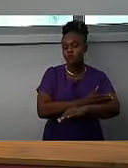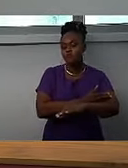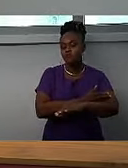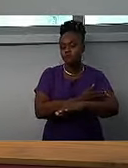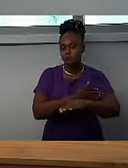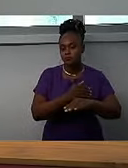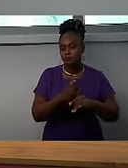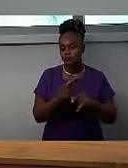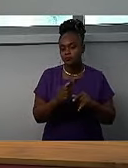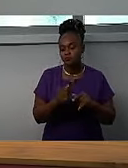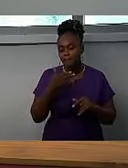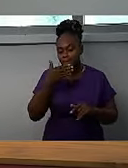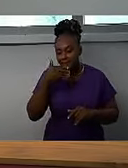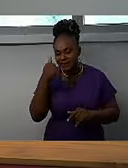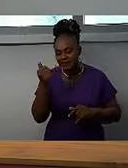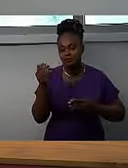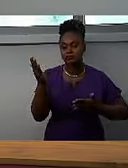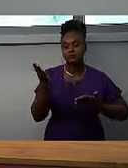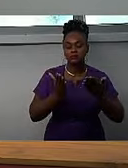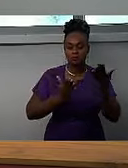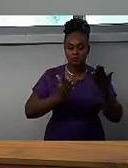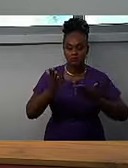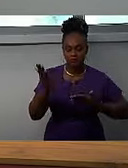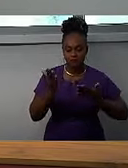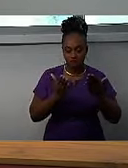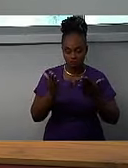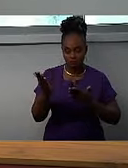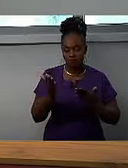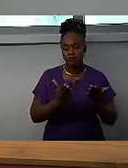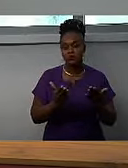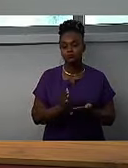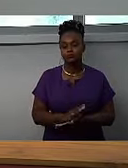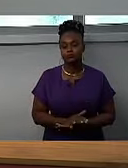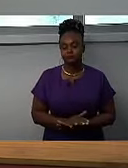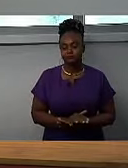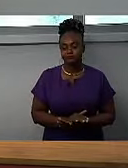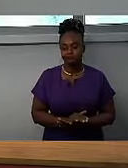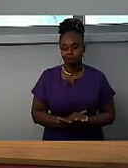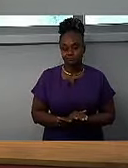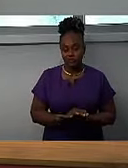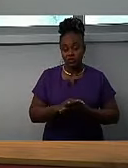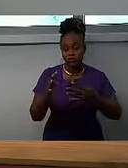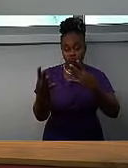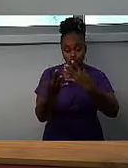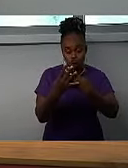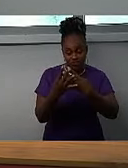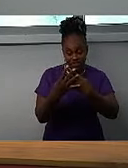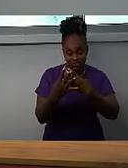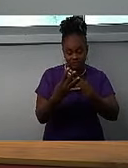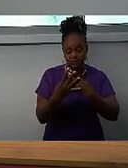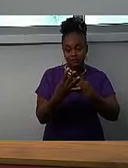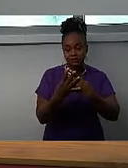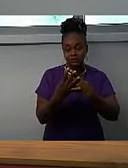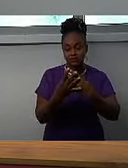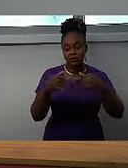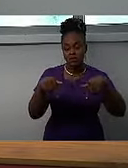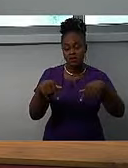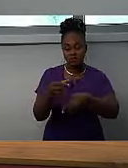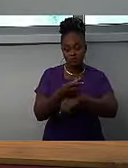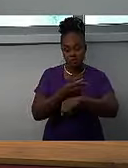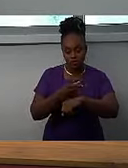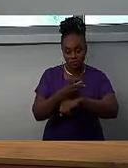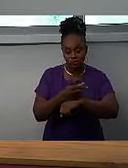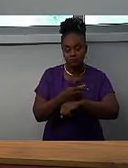functions. With respect to His Majesty's prisons, emphasis will be placed on infrastructure